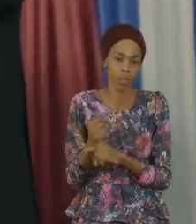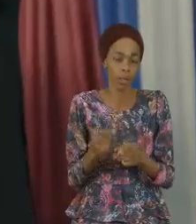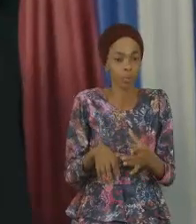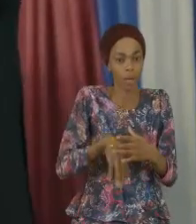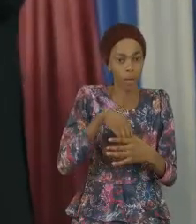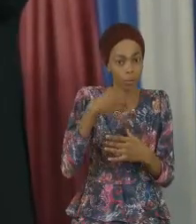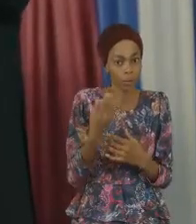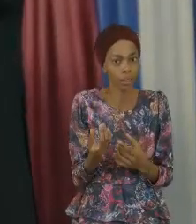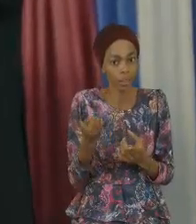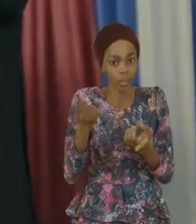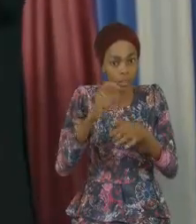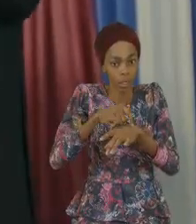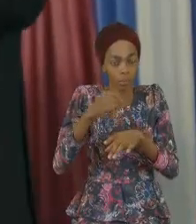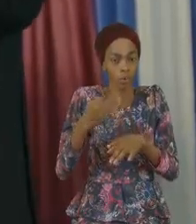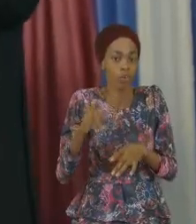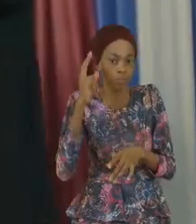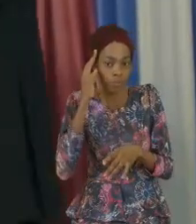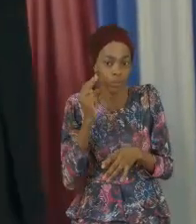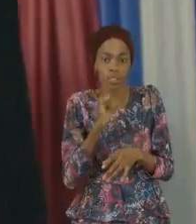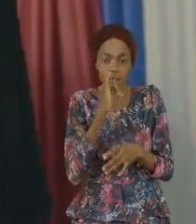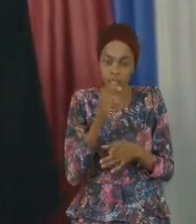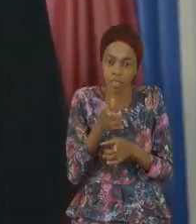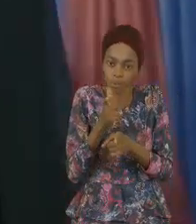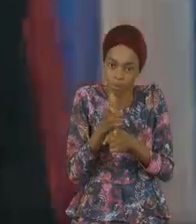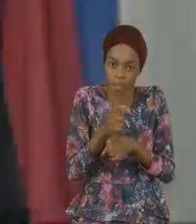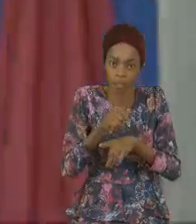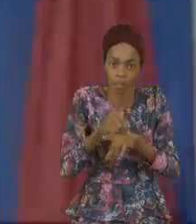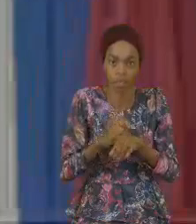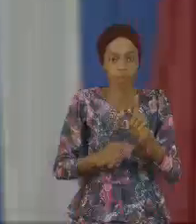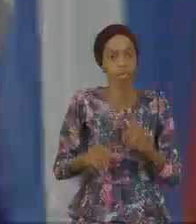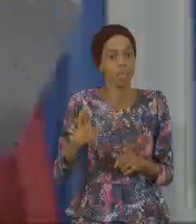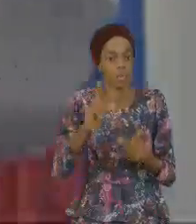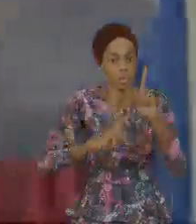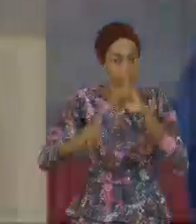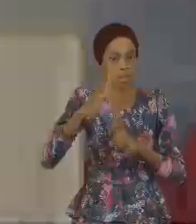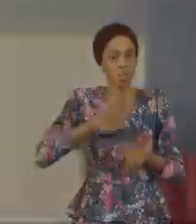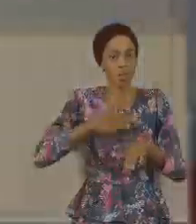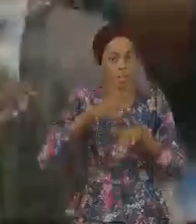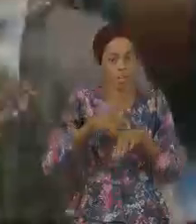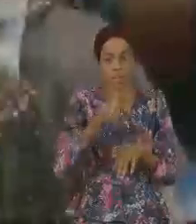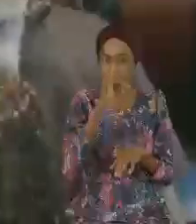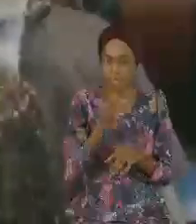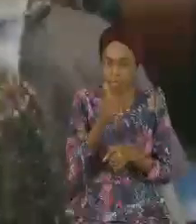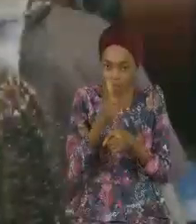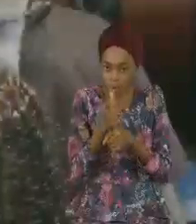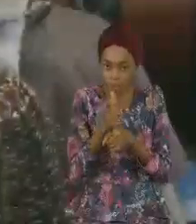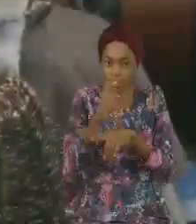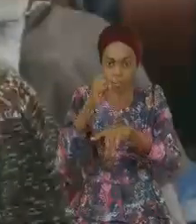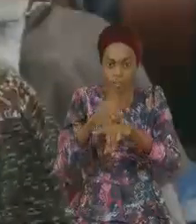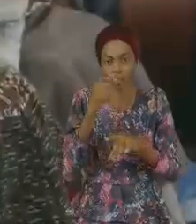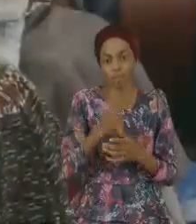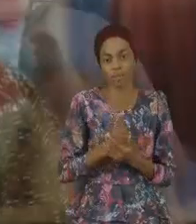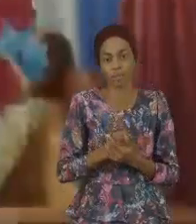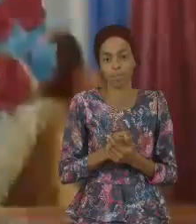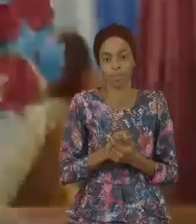Moses is the time that arrived. My time is the time that has now arrived. Your